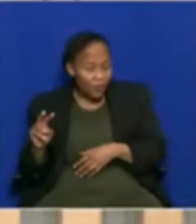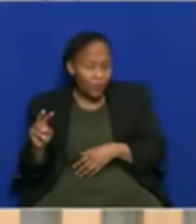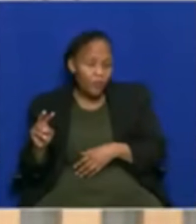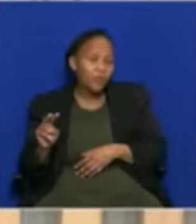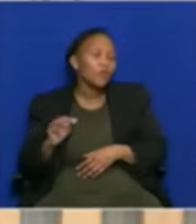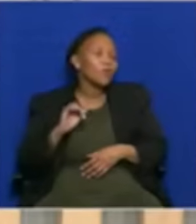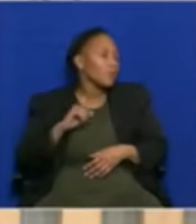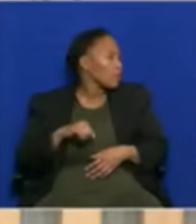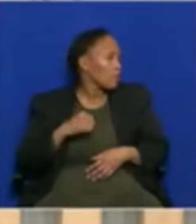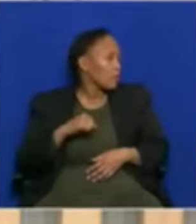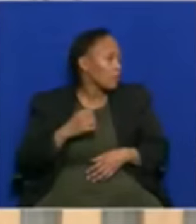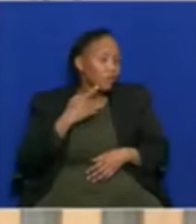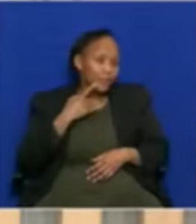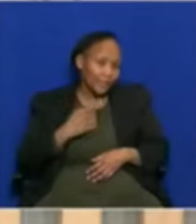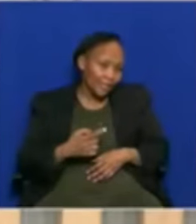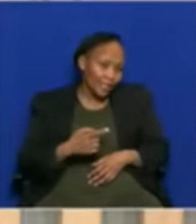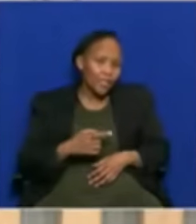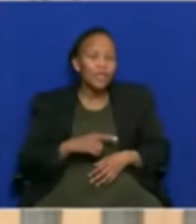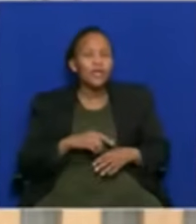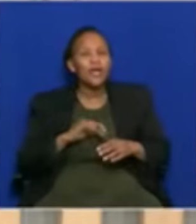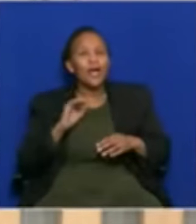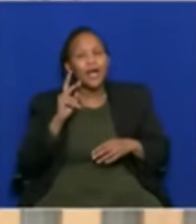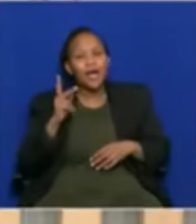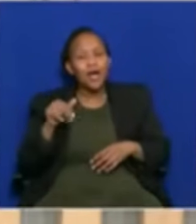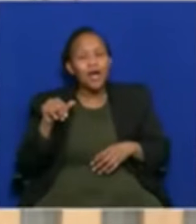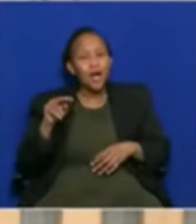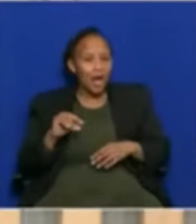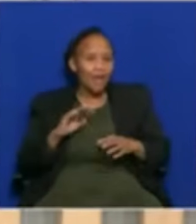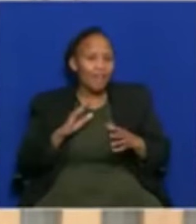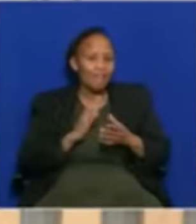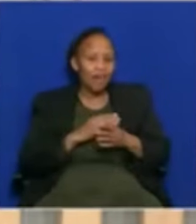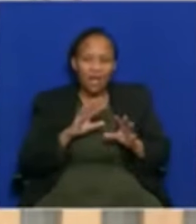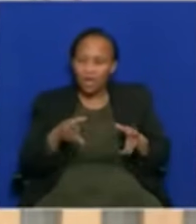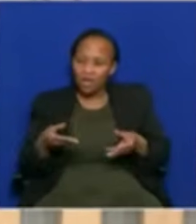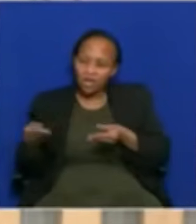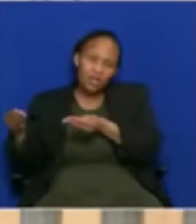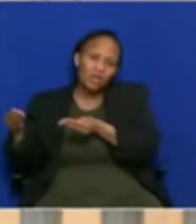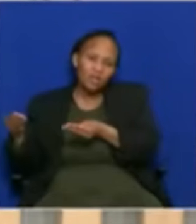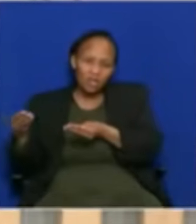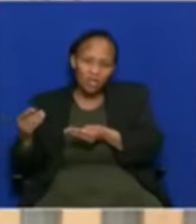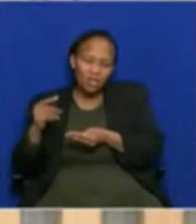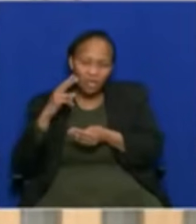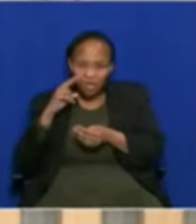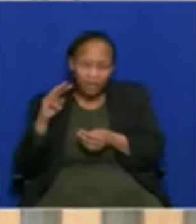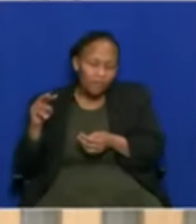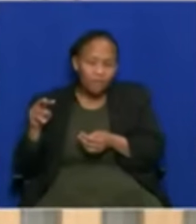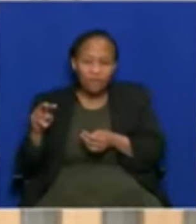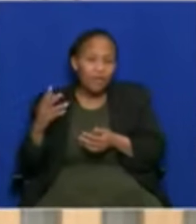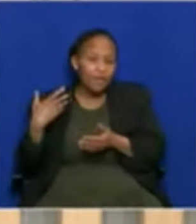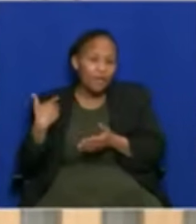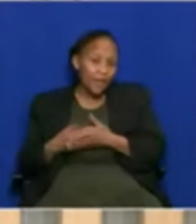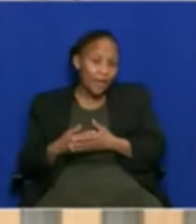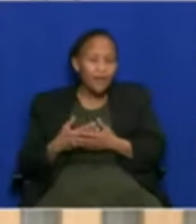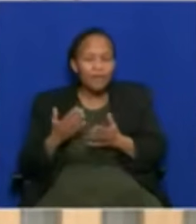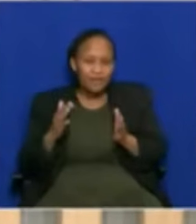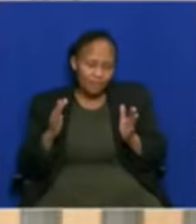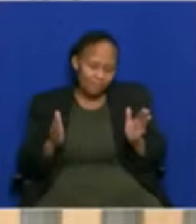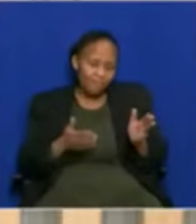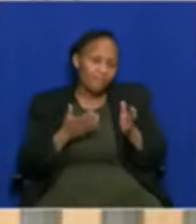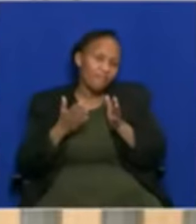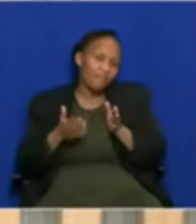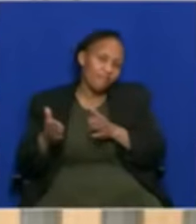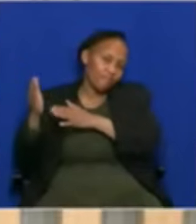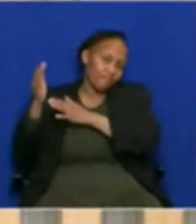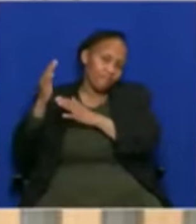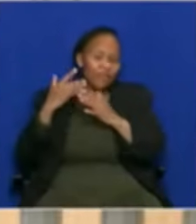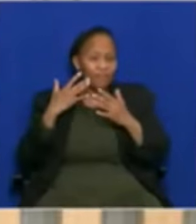you gave him access and permission to view that file. So we are past that now. I'm Yes. asking as to the propriety of that decision and